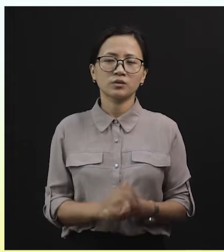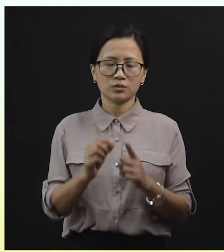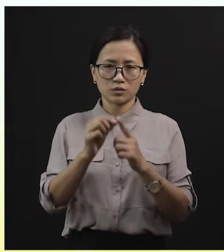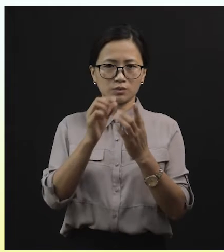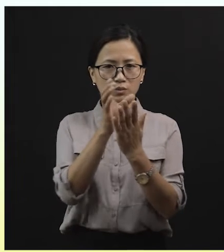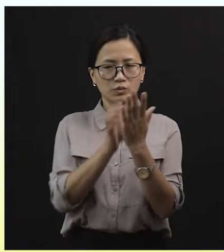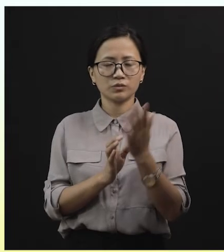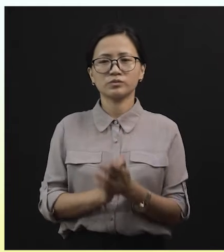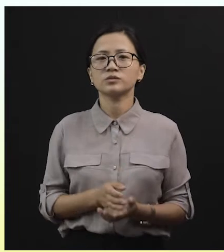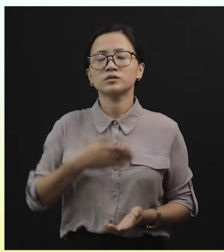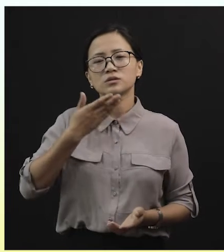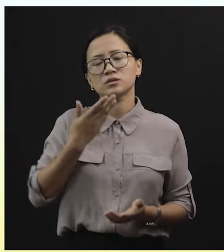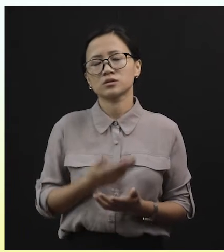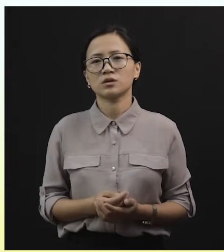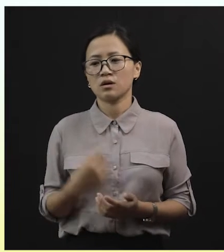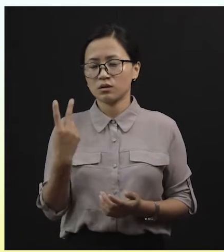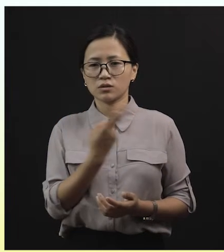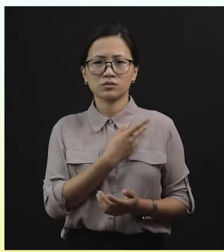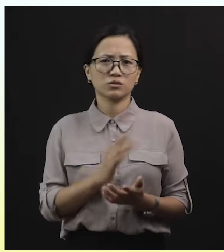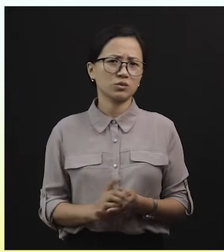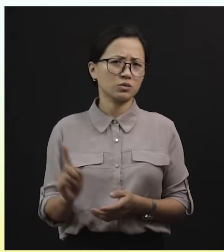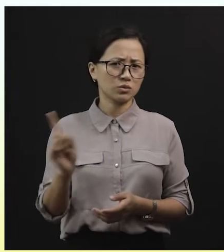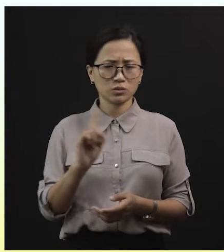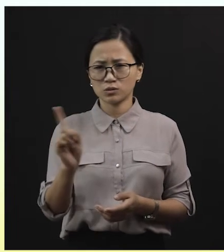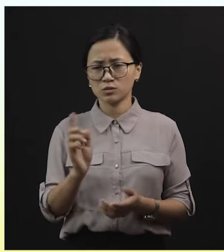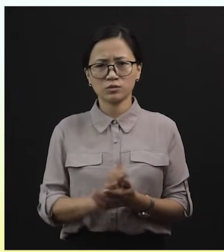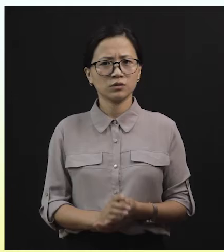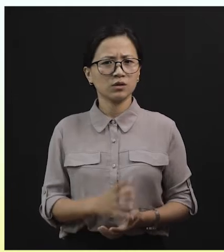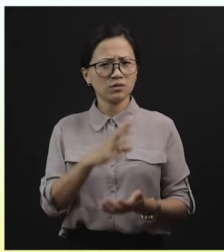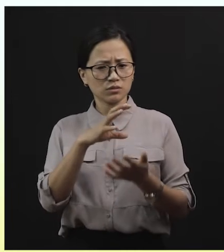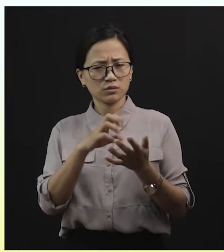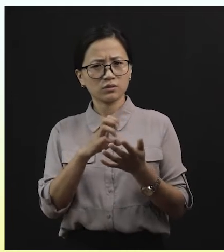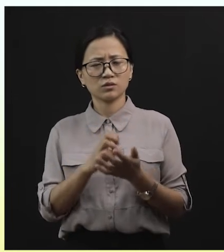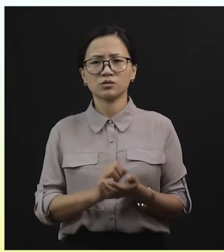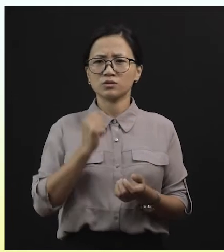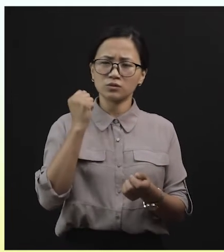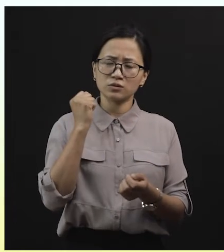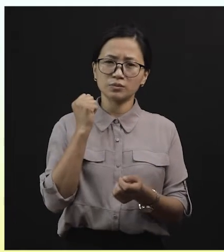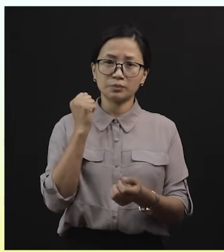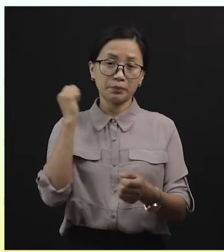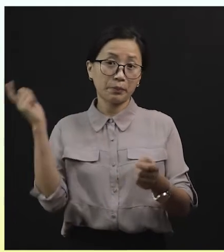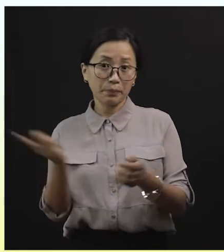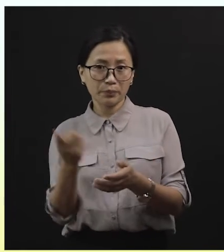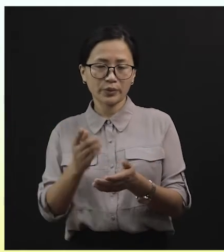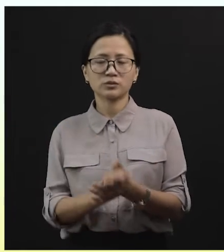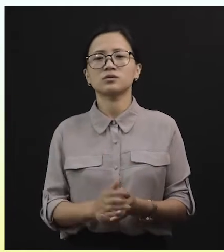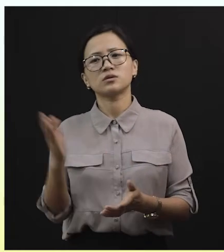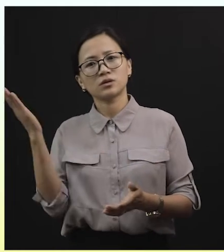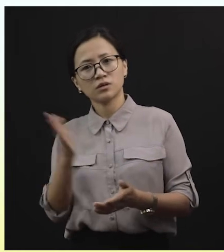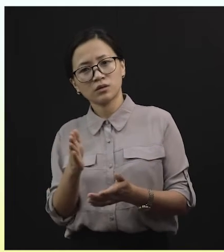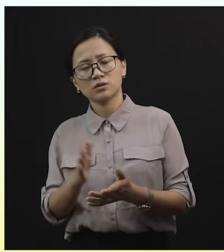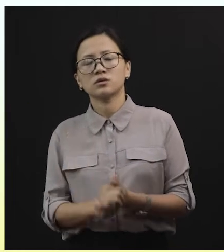to harm or injure life, right? The writer of the poem has told